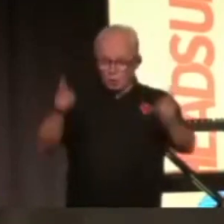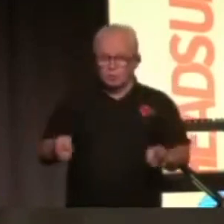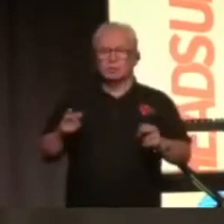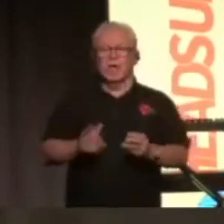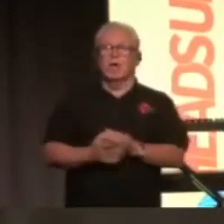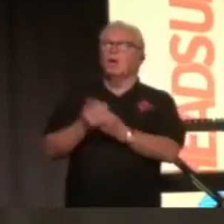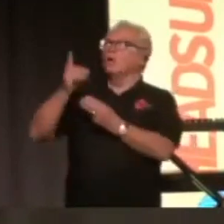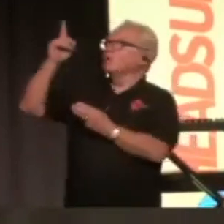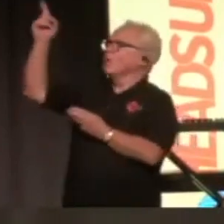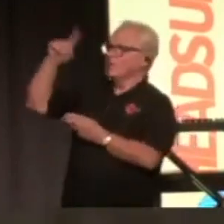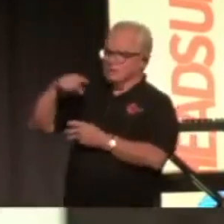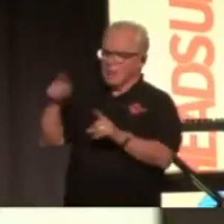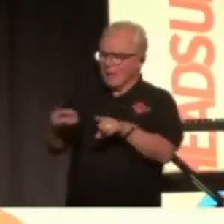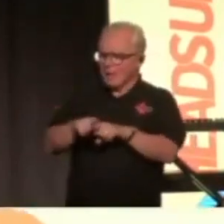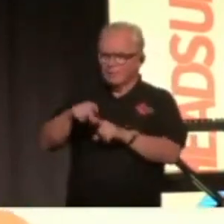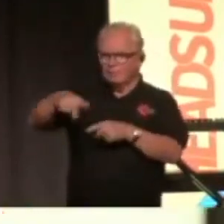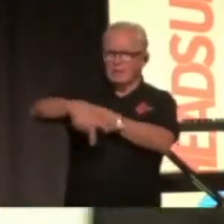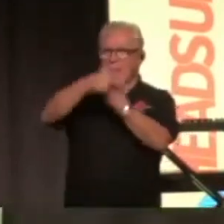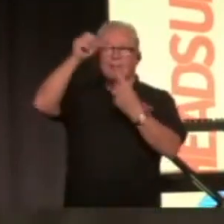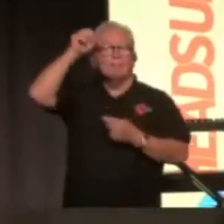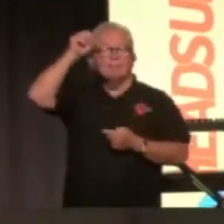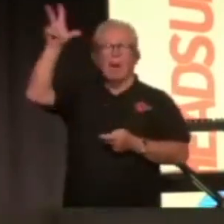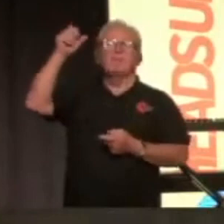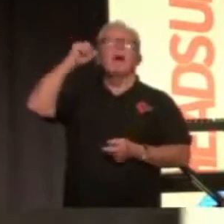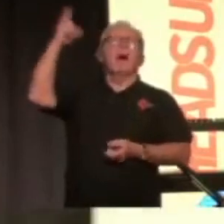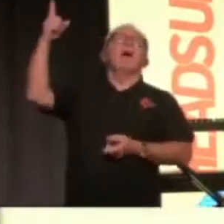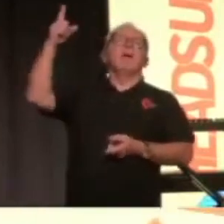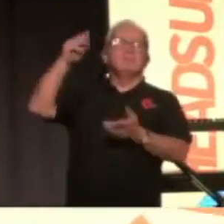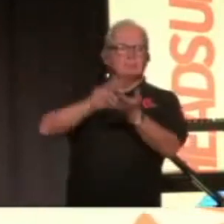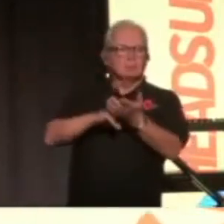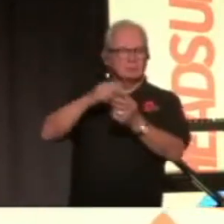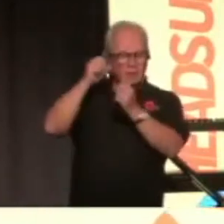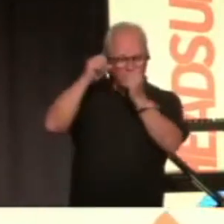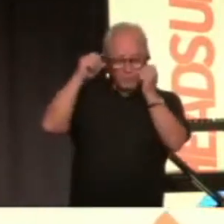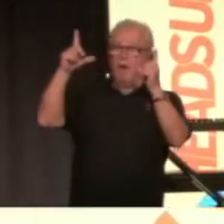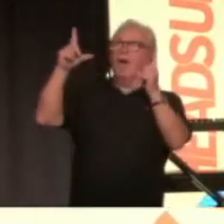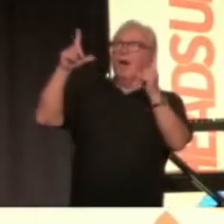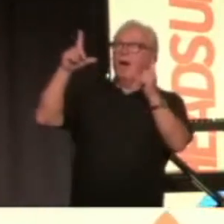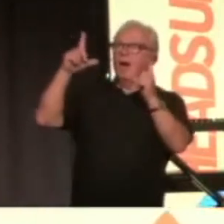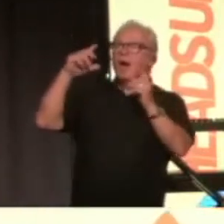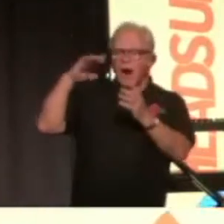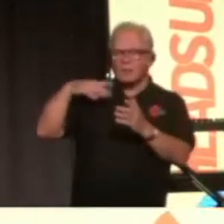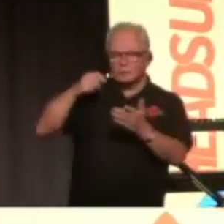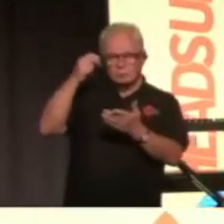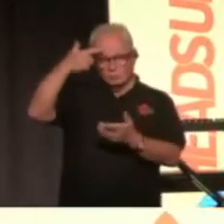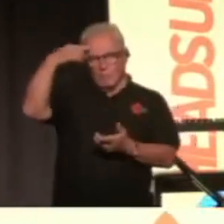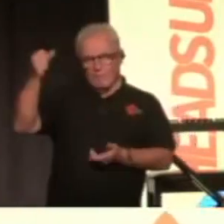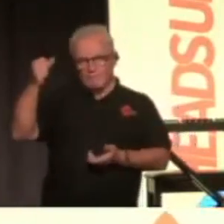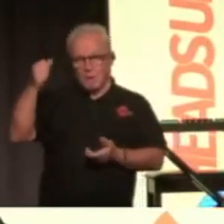God, and here, this is a light bulb minute, okay? This is a light bulb minute. This is one that I want you to remember. Write down, put it in your